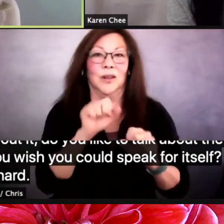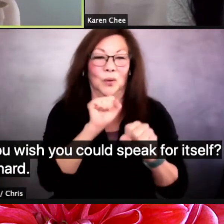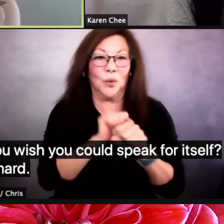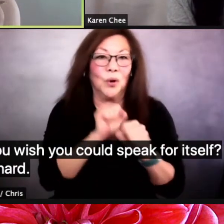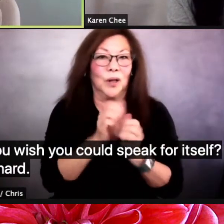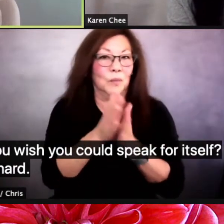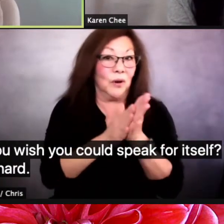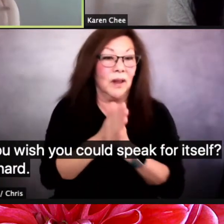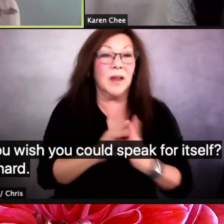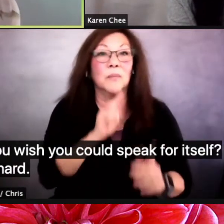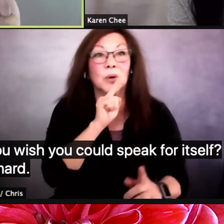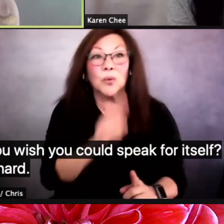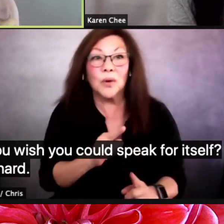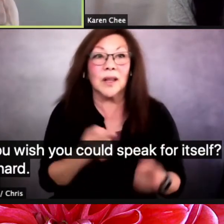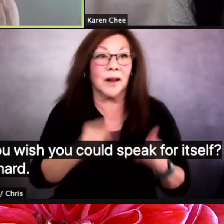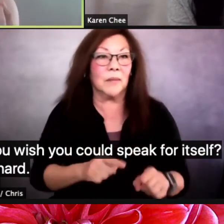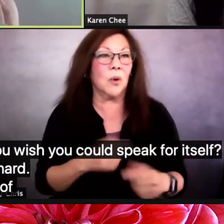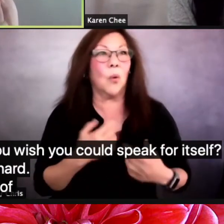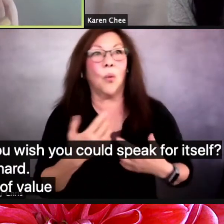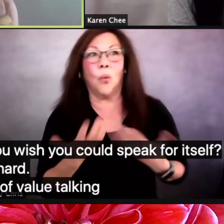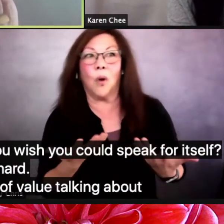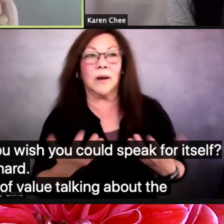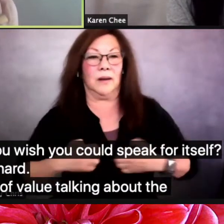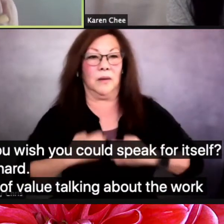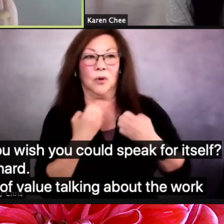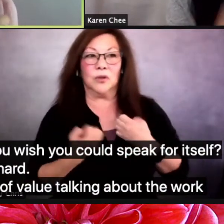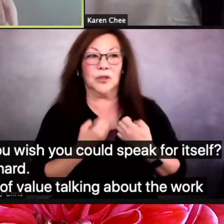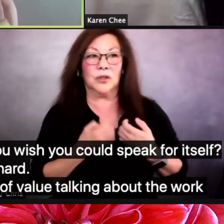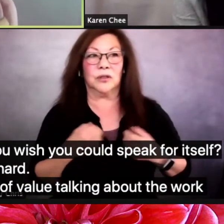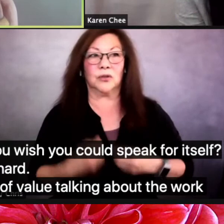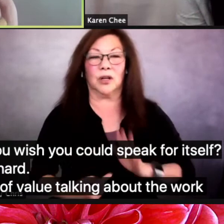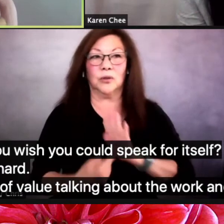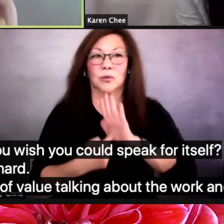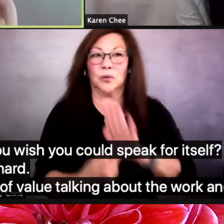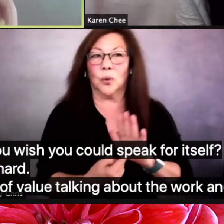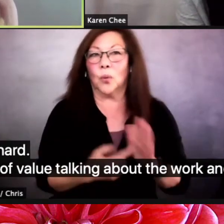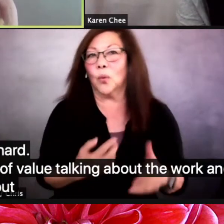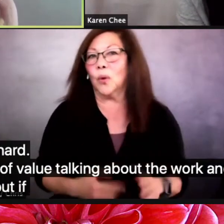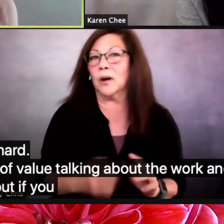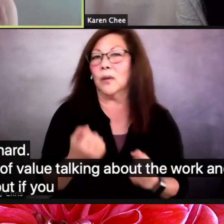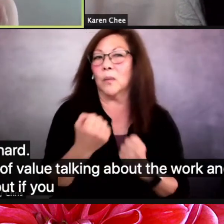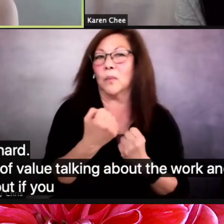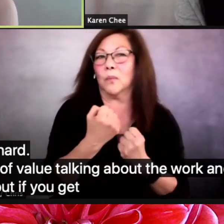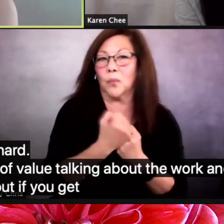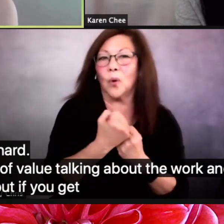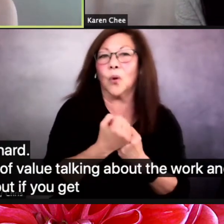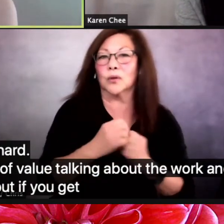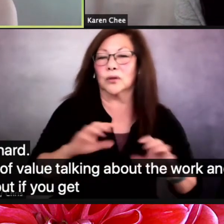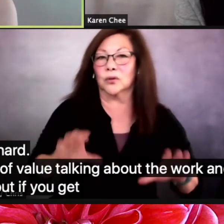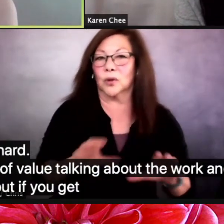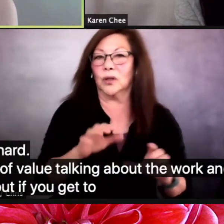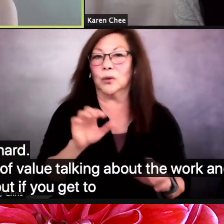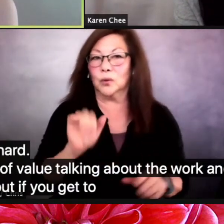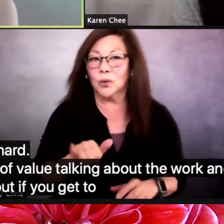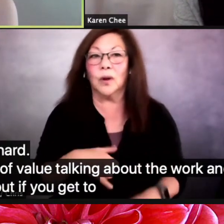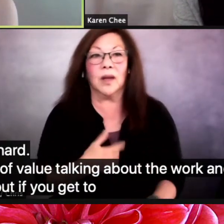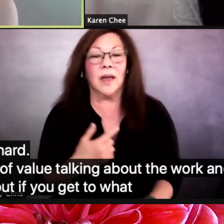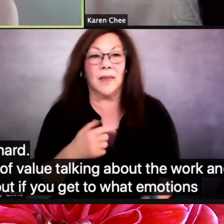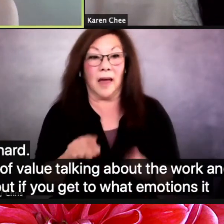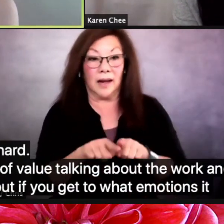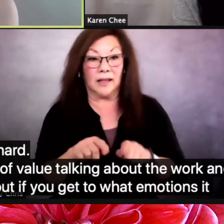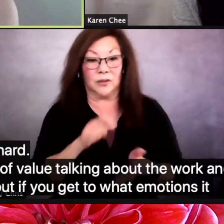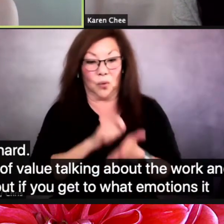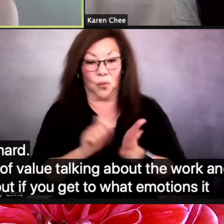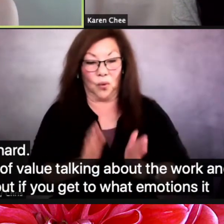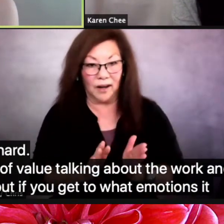when you actually get to like what emotions is it trying to convey, like what is the prose itself trying to do, that is something where as a writer you kind of wish that that